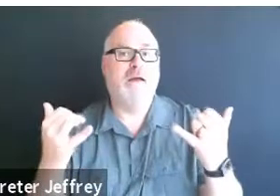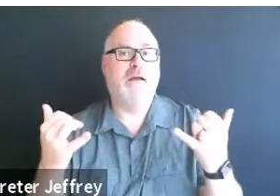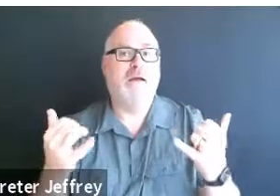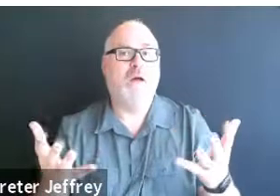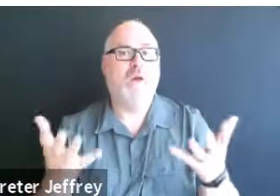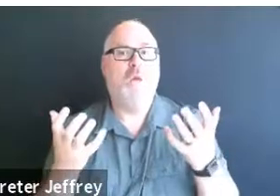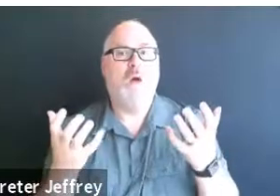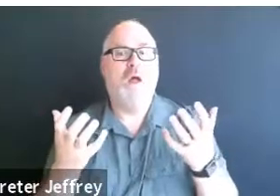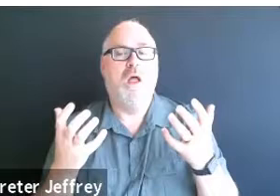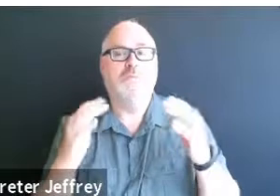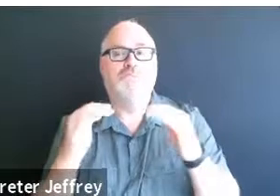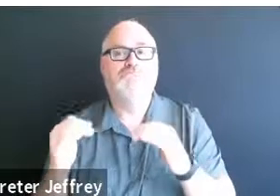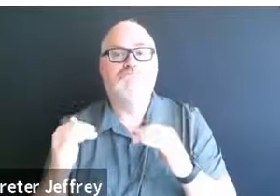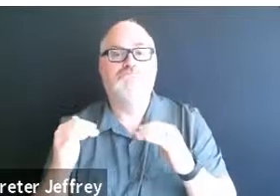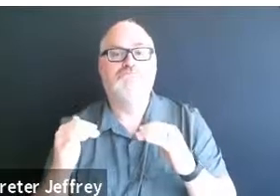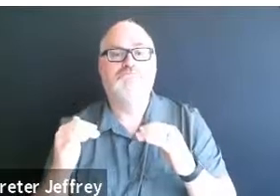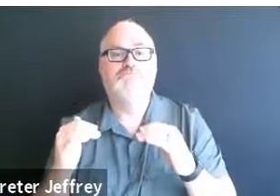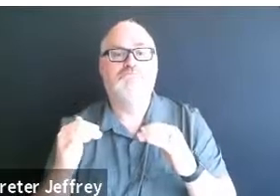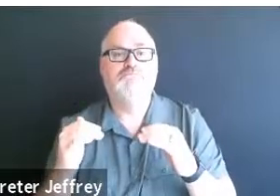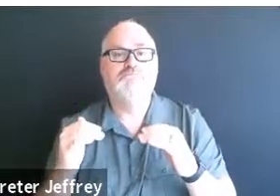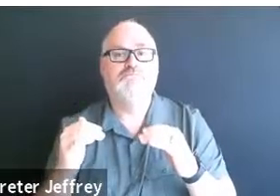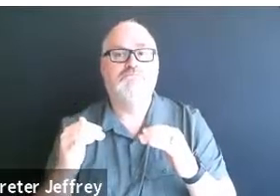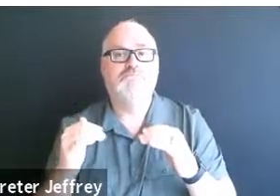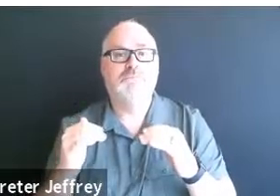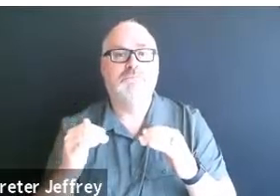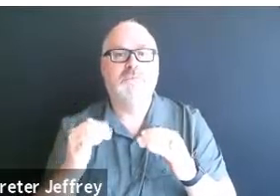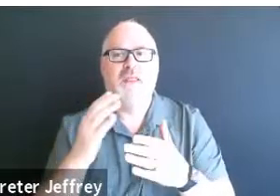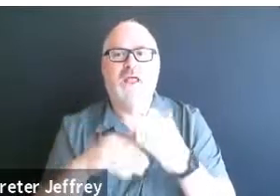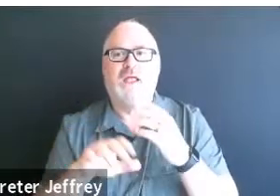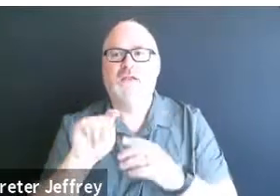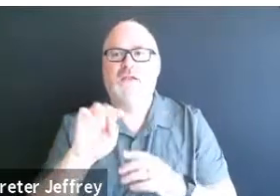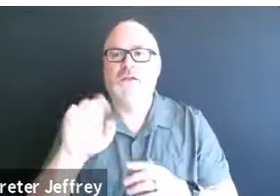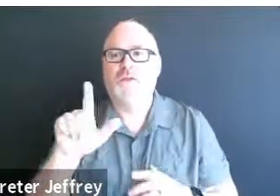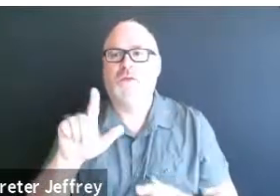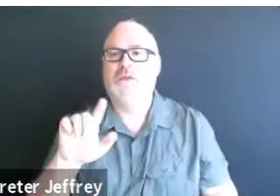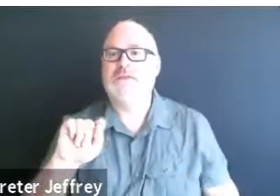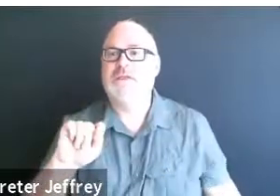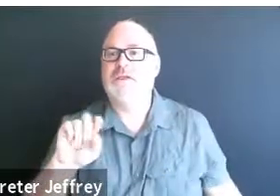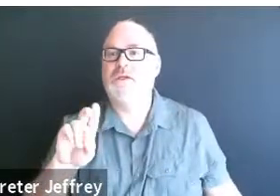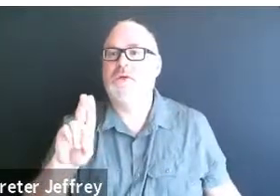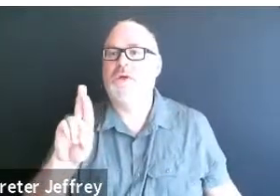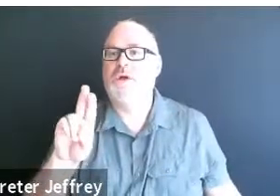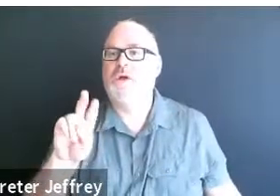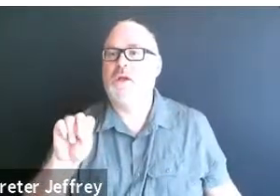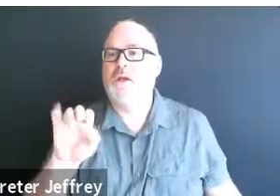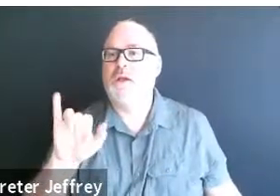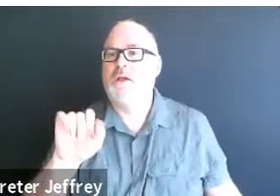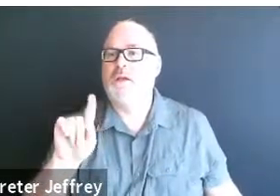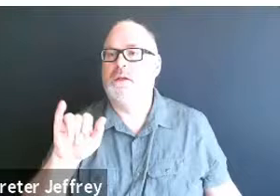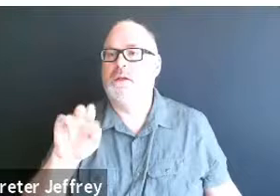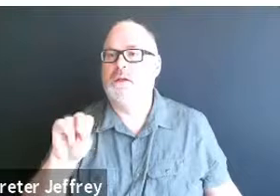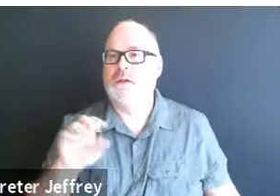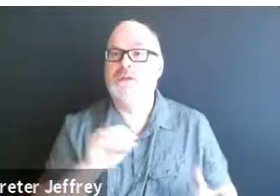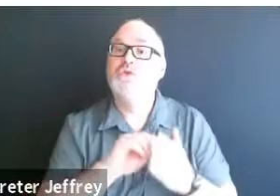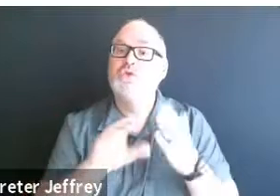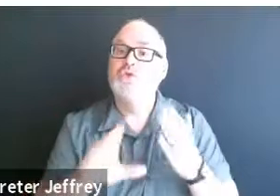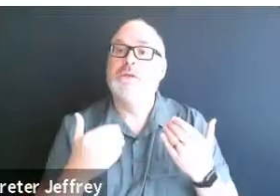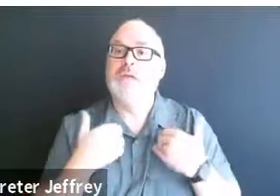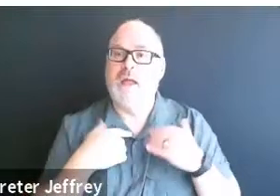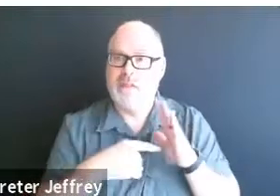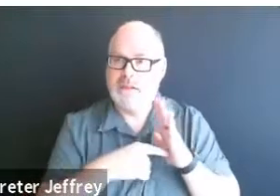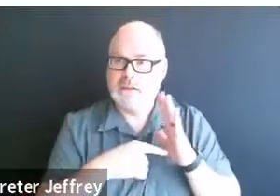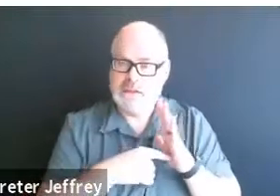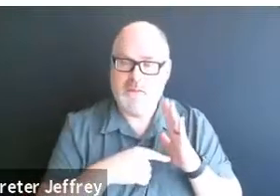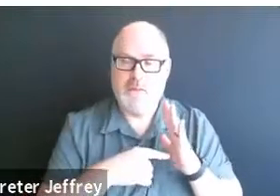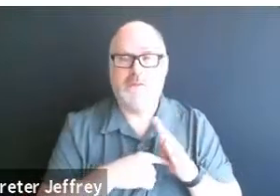So now I would like to move into the next tool, which is Turnitin. So students